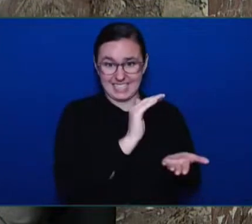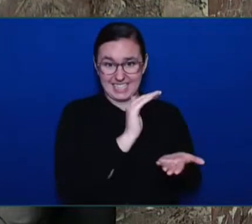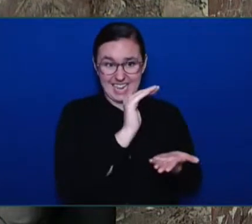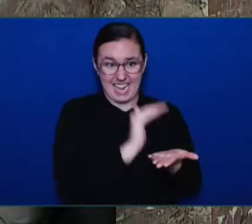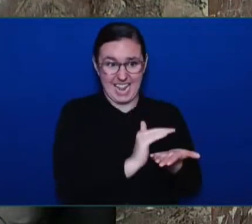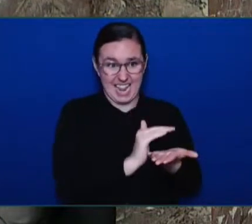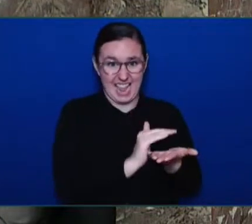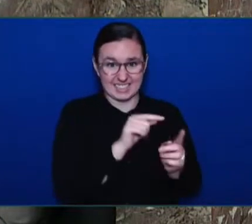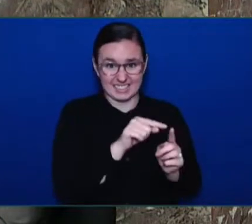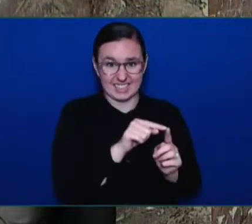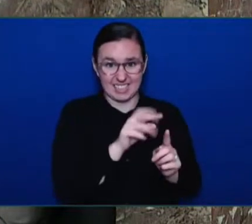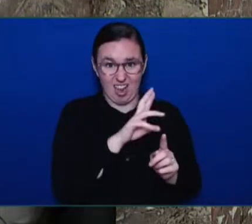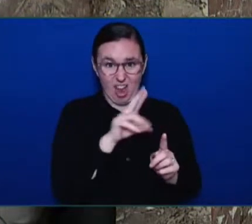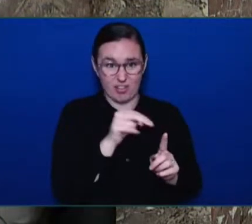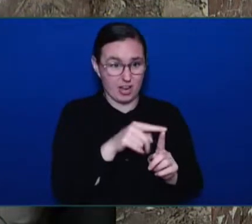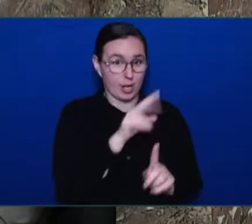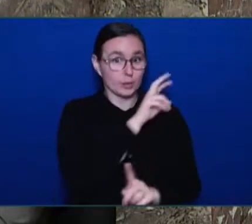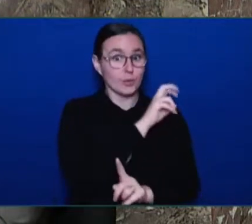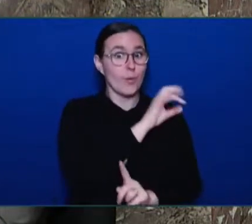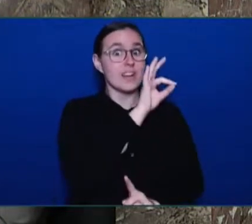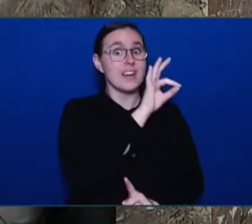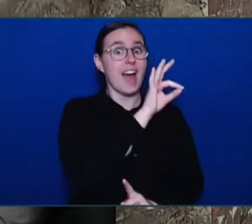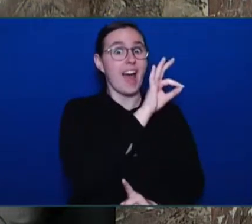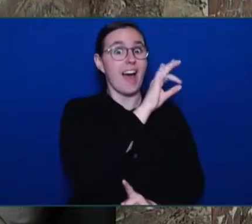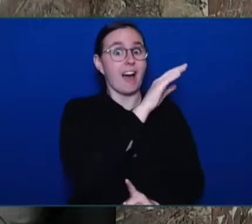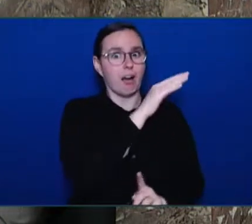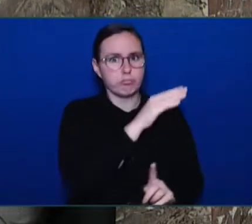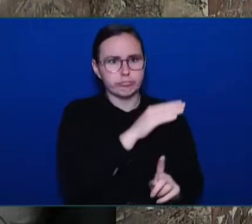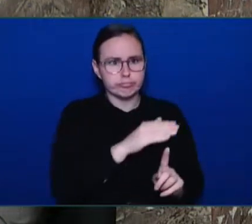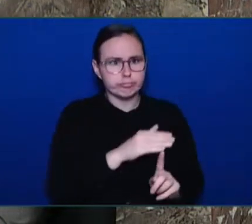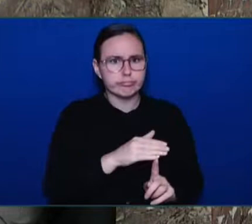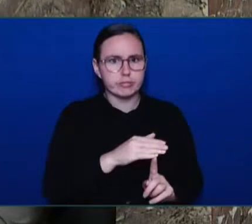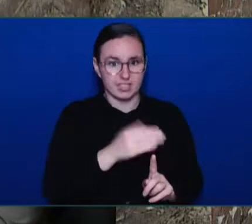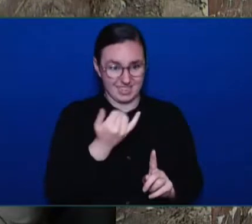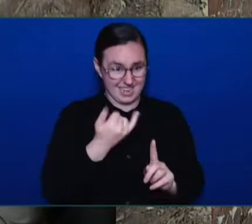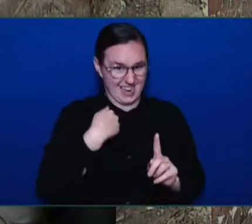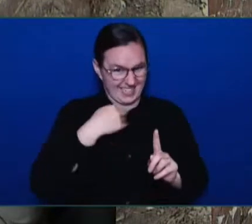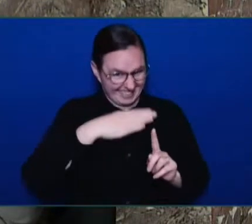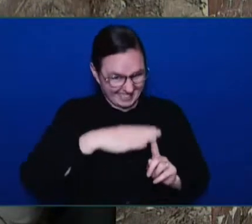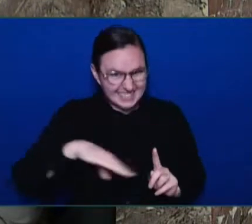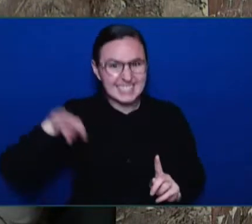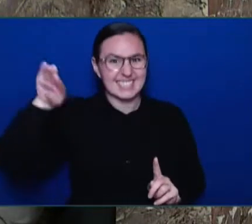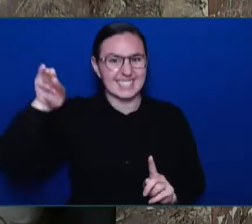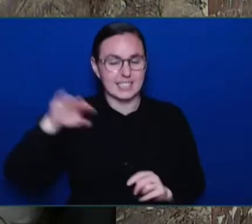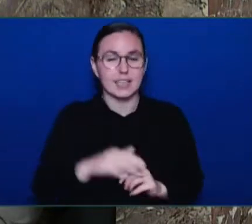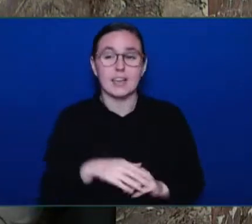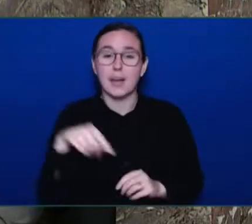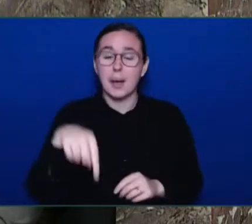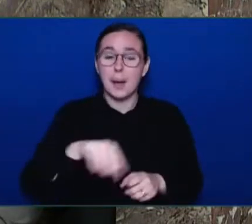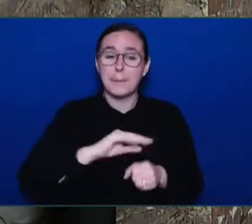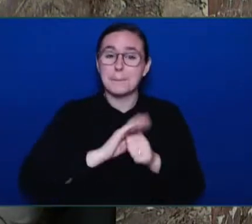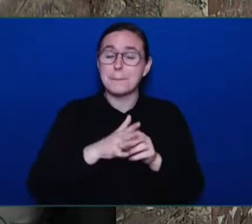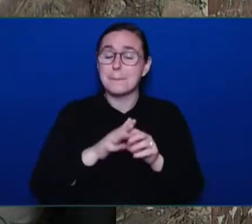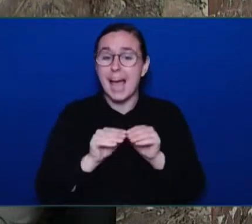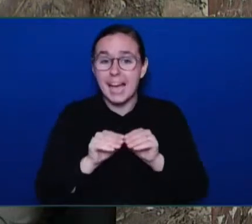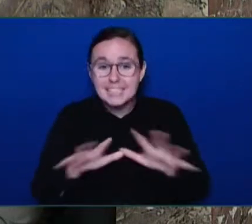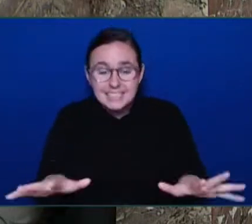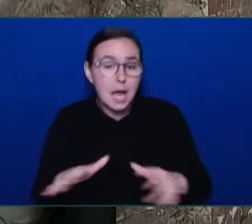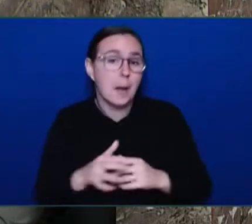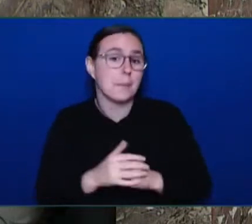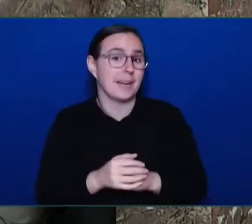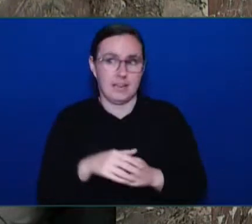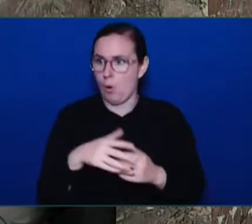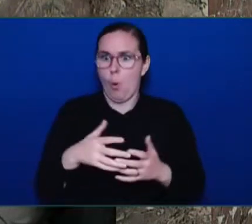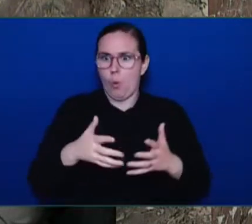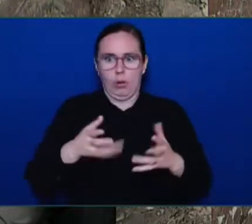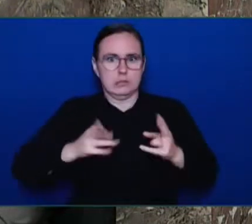Health. We are dealing in a period of pandemic and, of course, responding with urgent measures where they're required